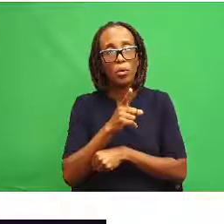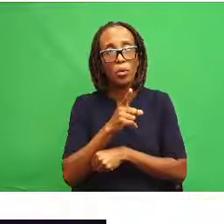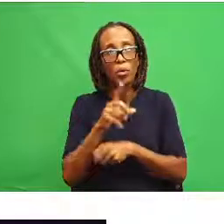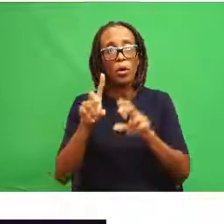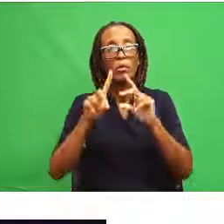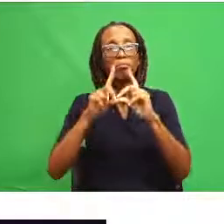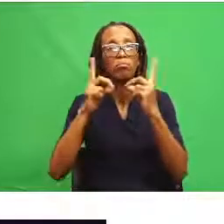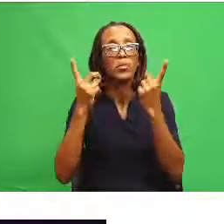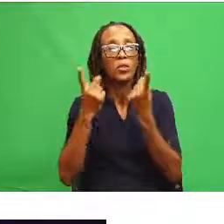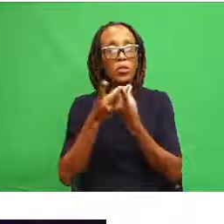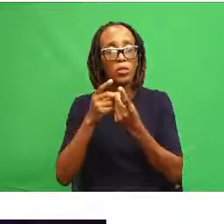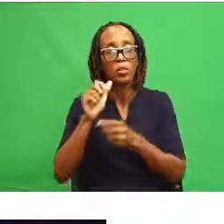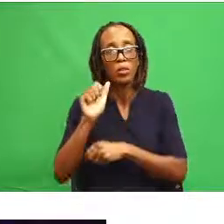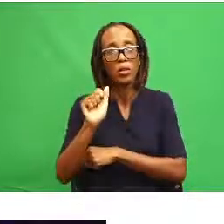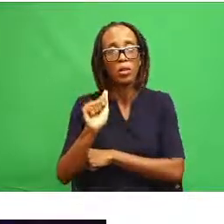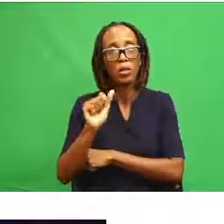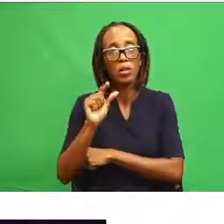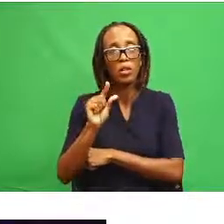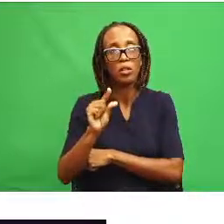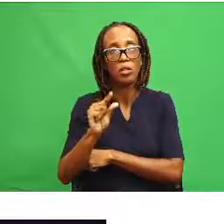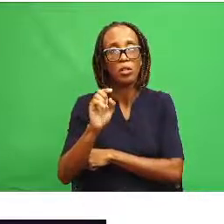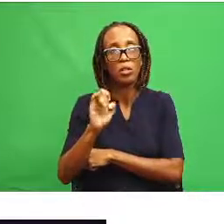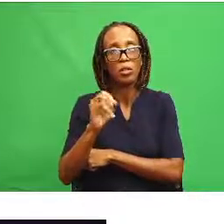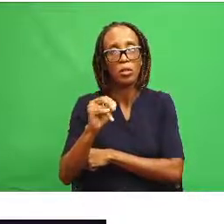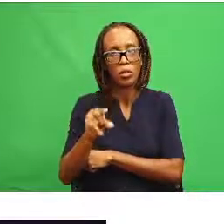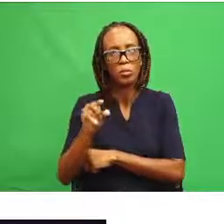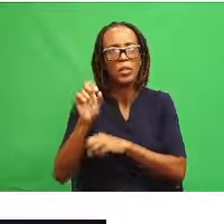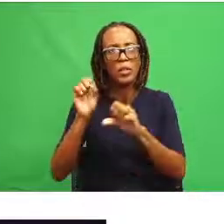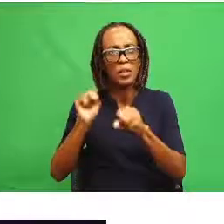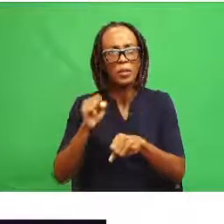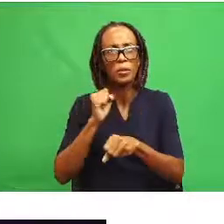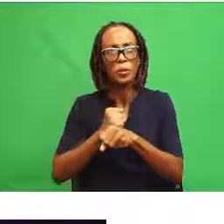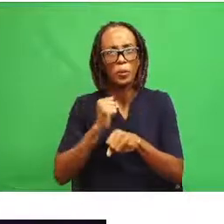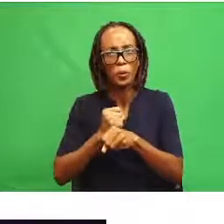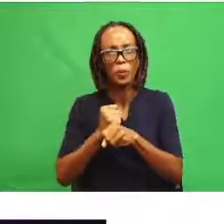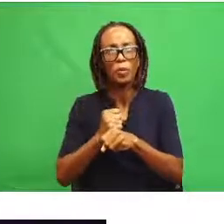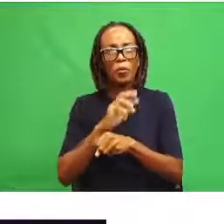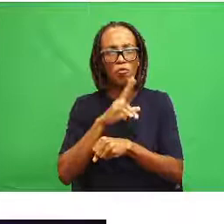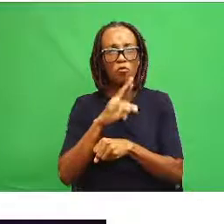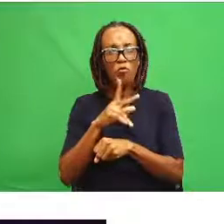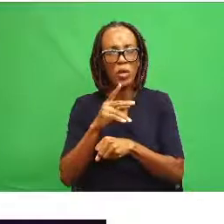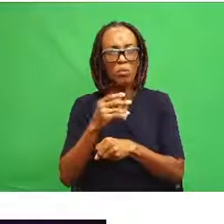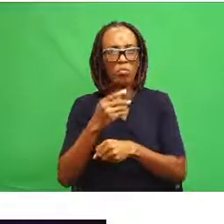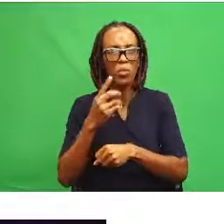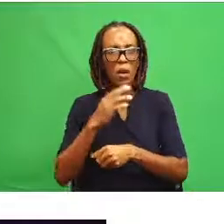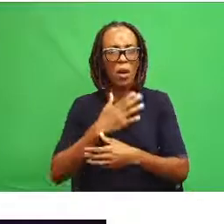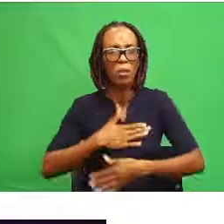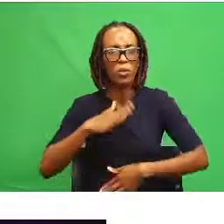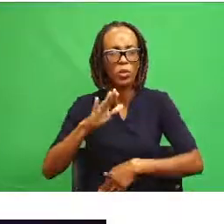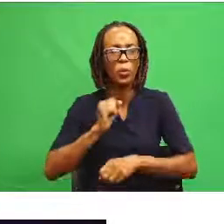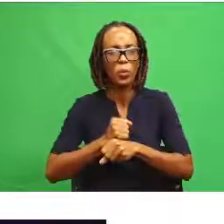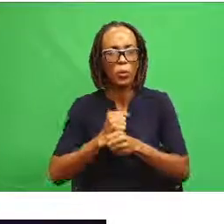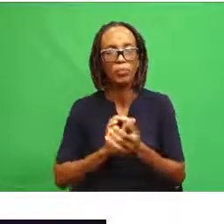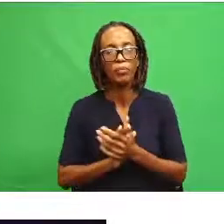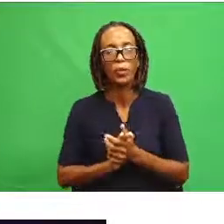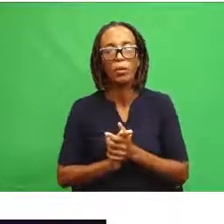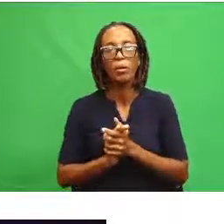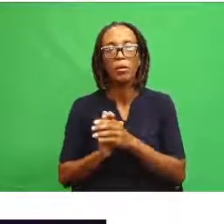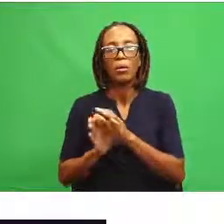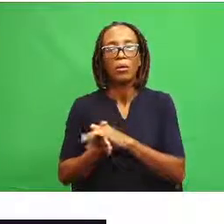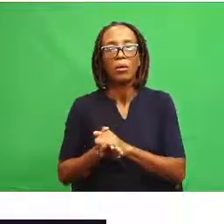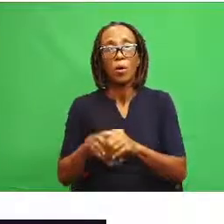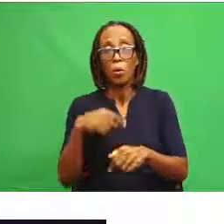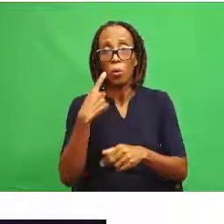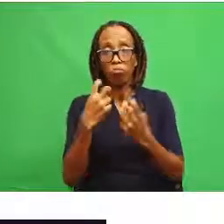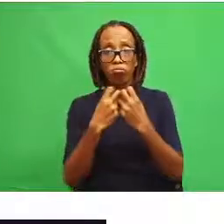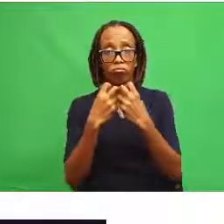Division of Aging is accomplished with excellence is greatly appreciated. To our distinguished